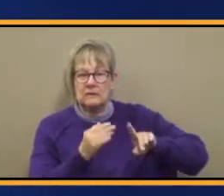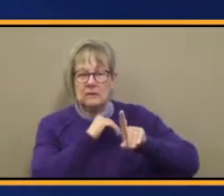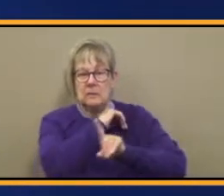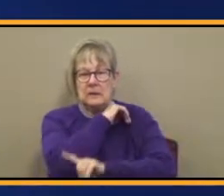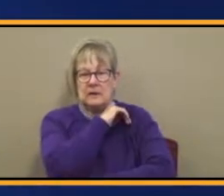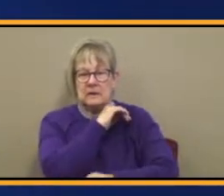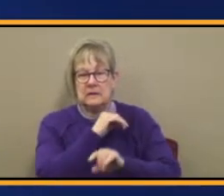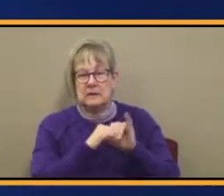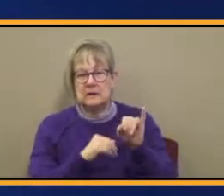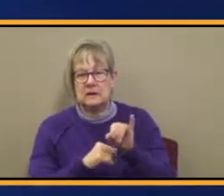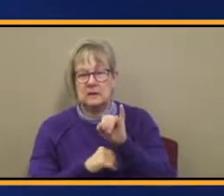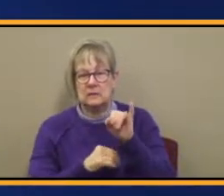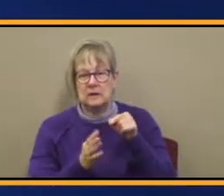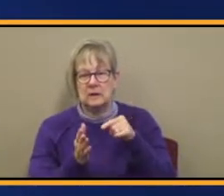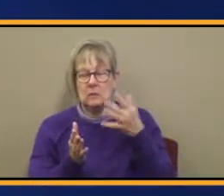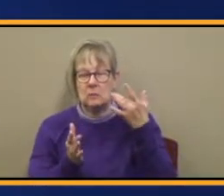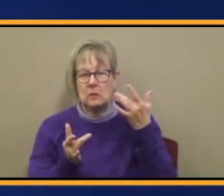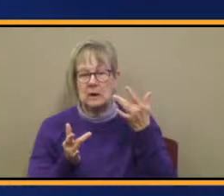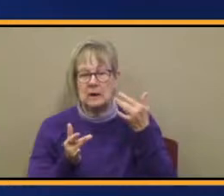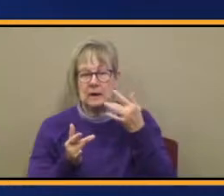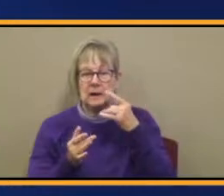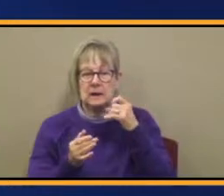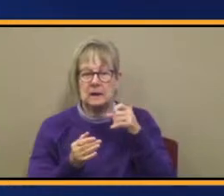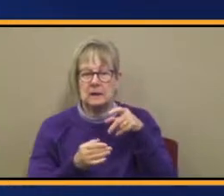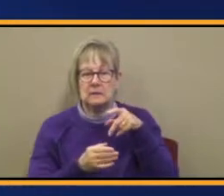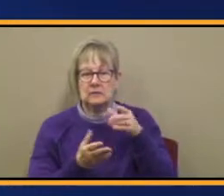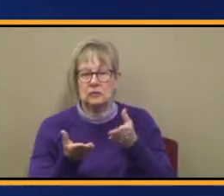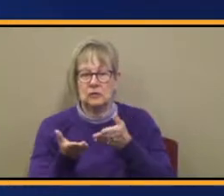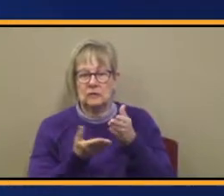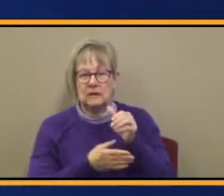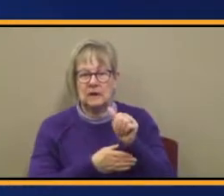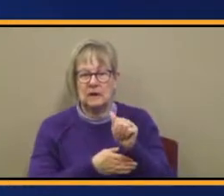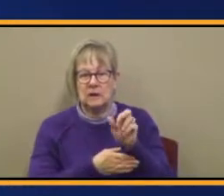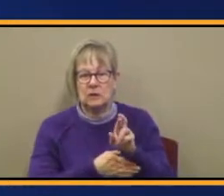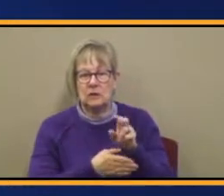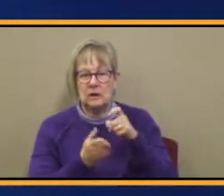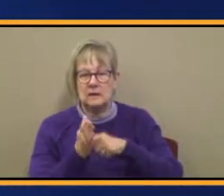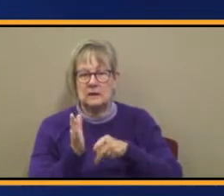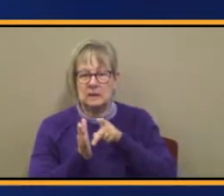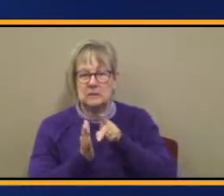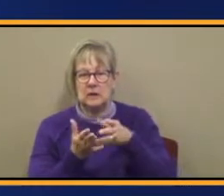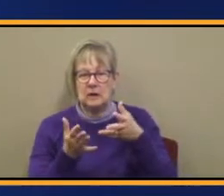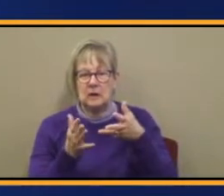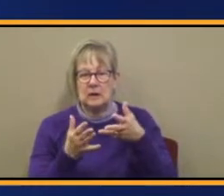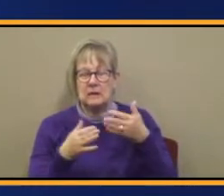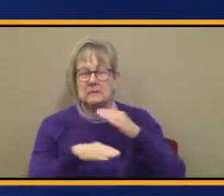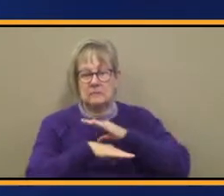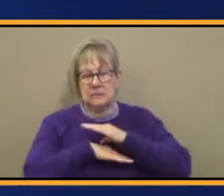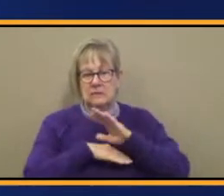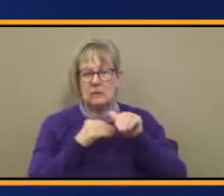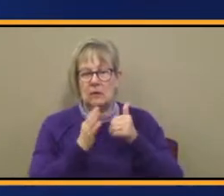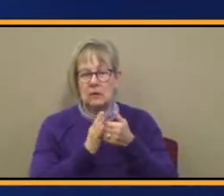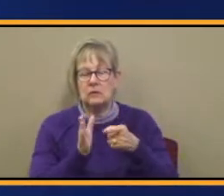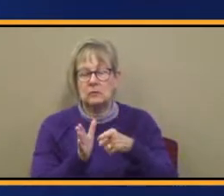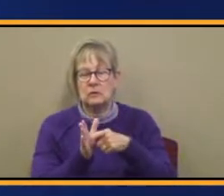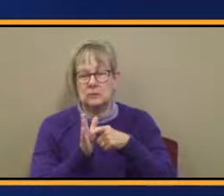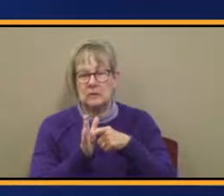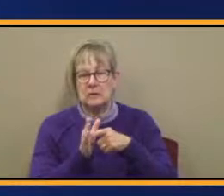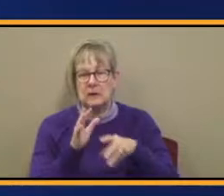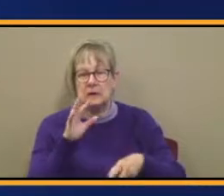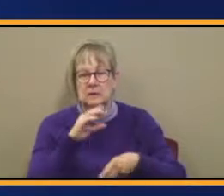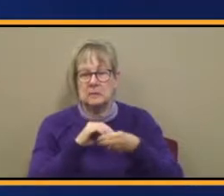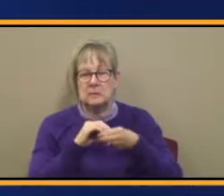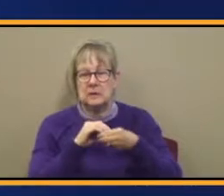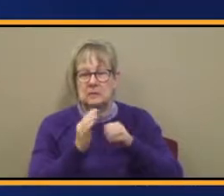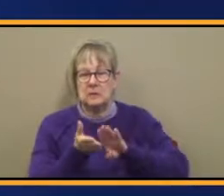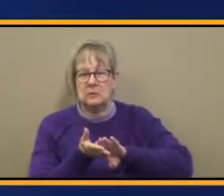interest. And this is due to Postal Service error. The taxpayer has met all of the requirements, and the total amount